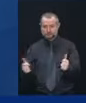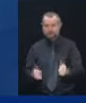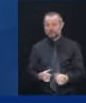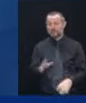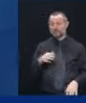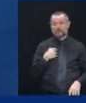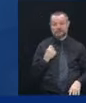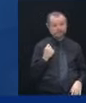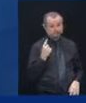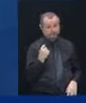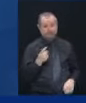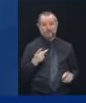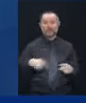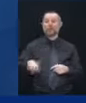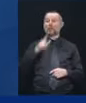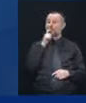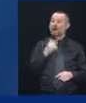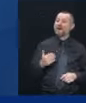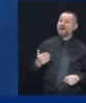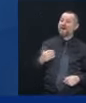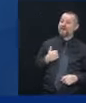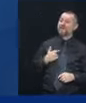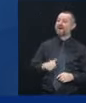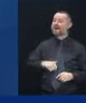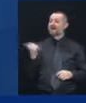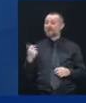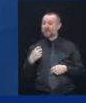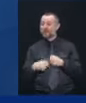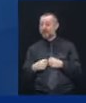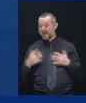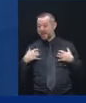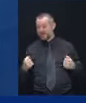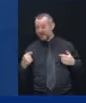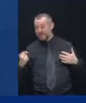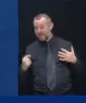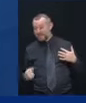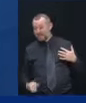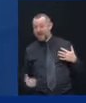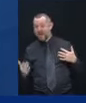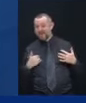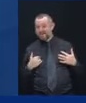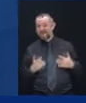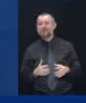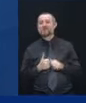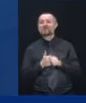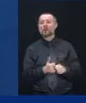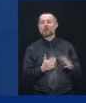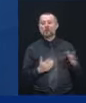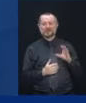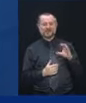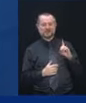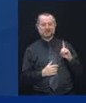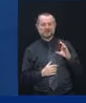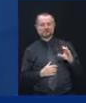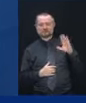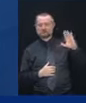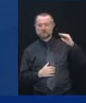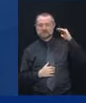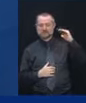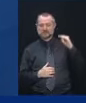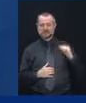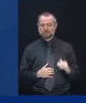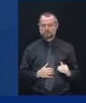people with comorbidities as defined by the CDC and state guidelines. And the state guidelines are just a